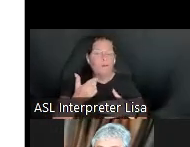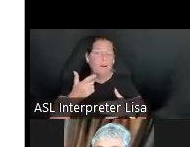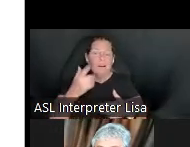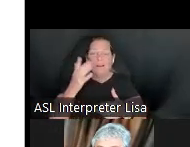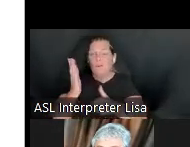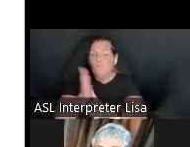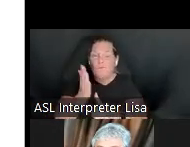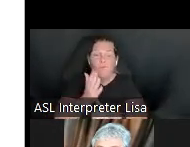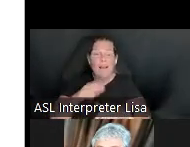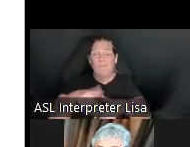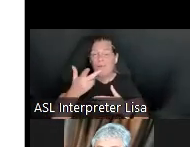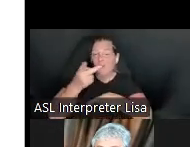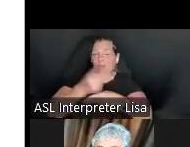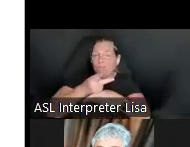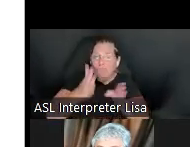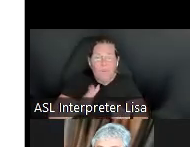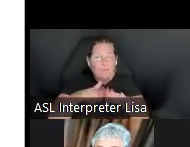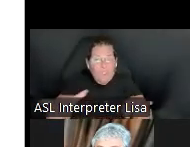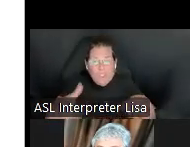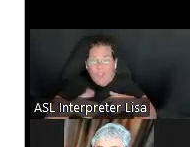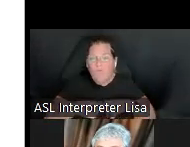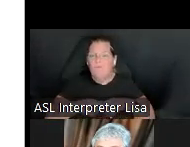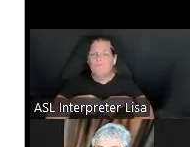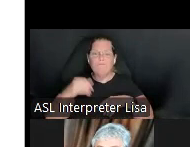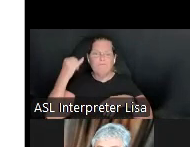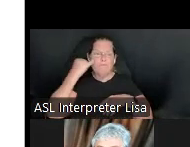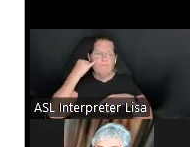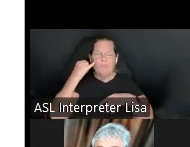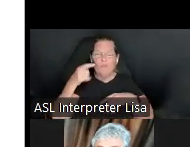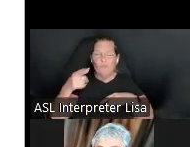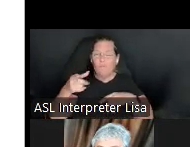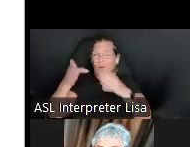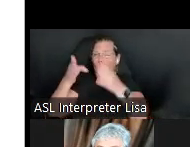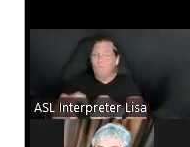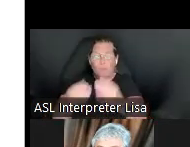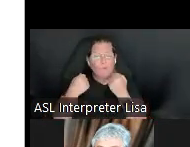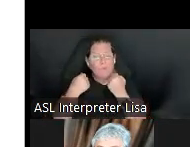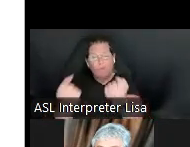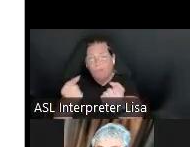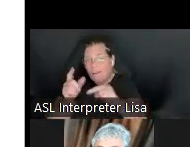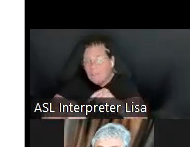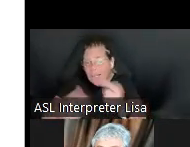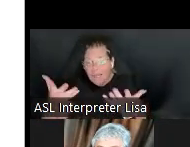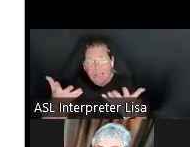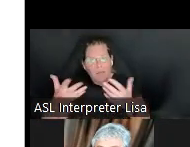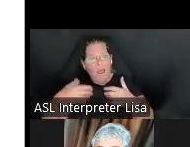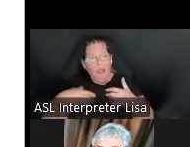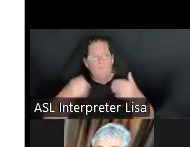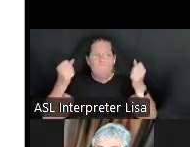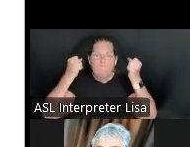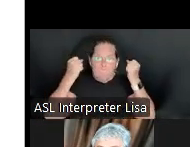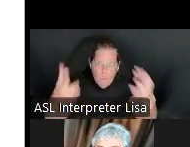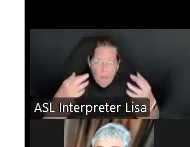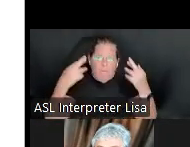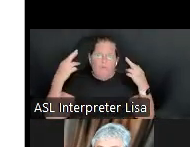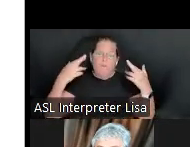childcare within the family, if your referral is unable to drive, and for really many other reasons,